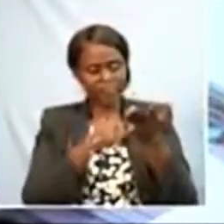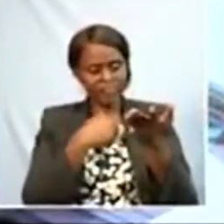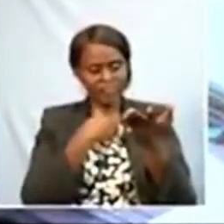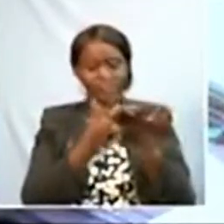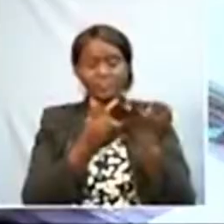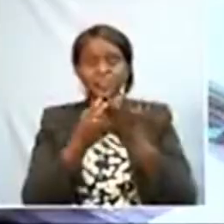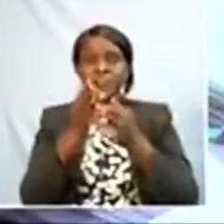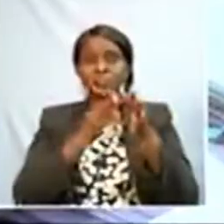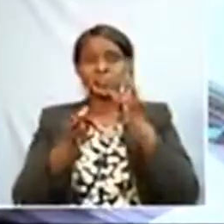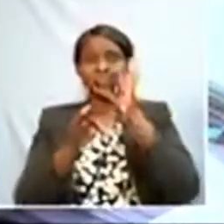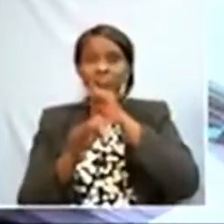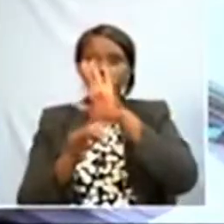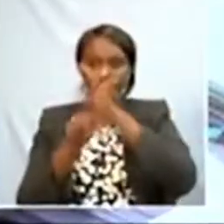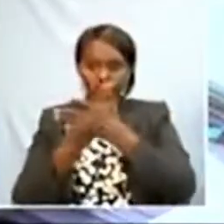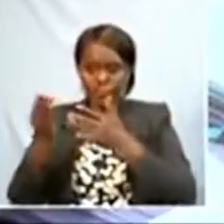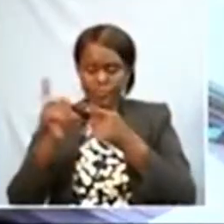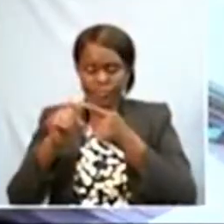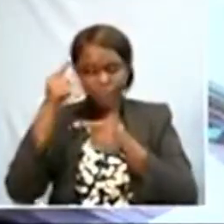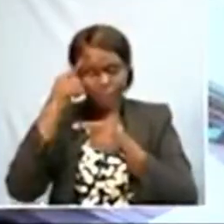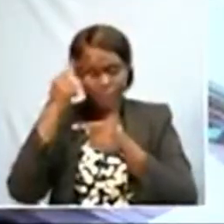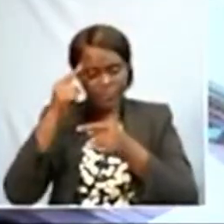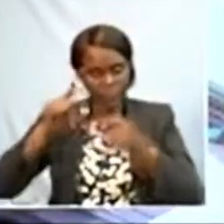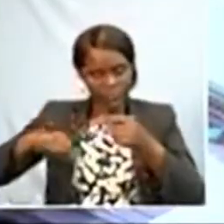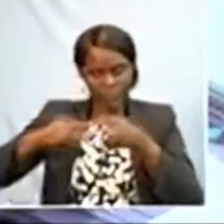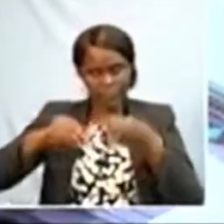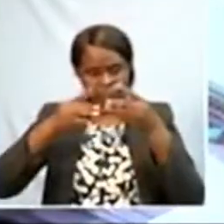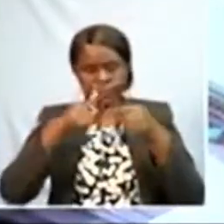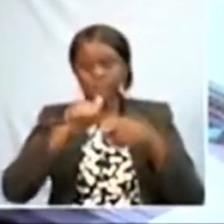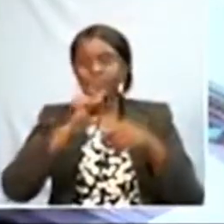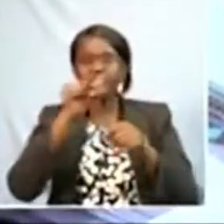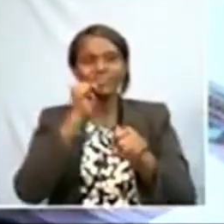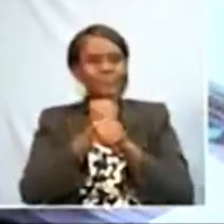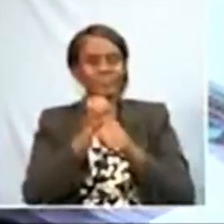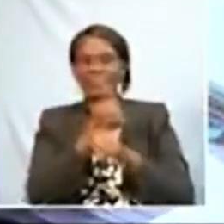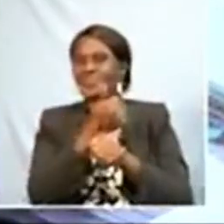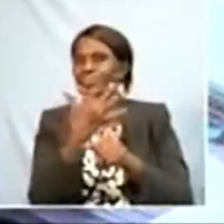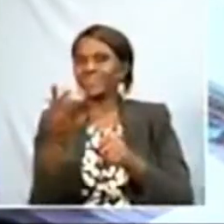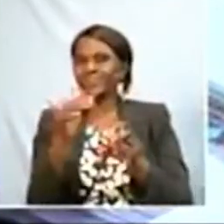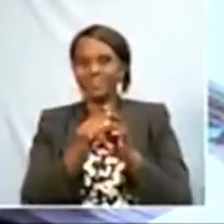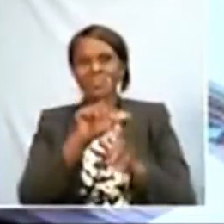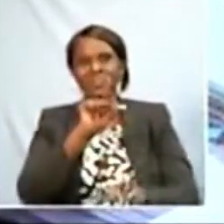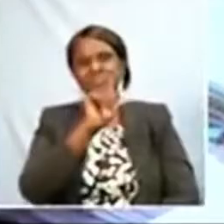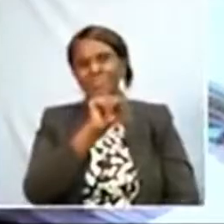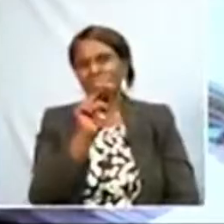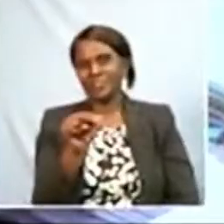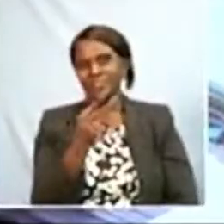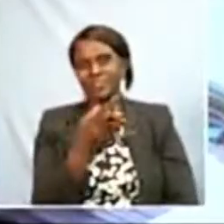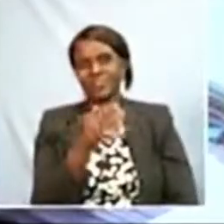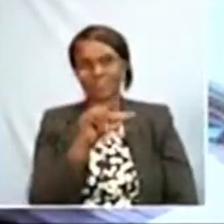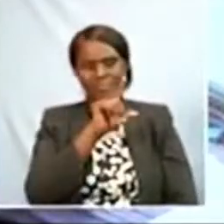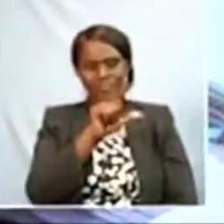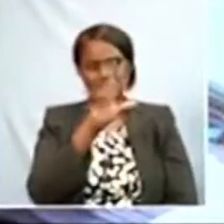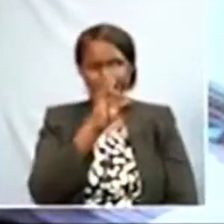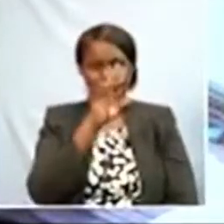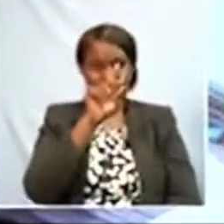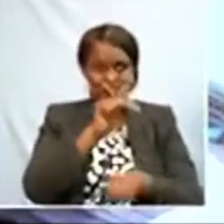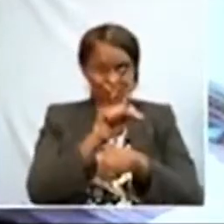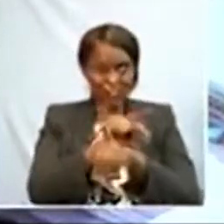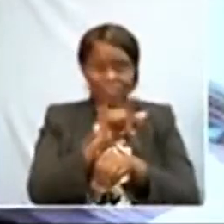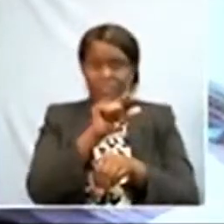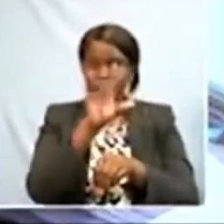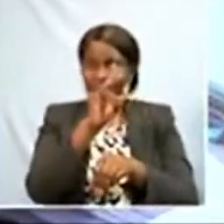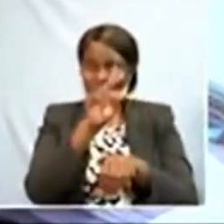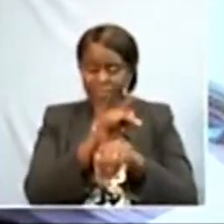have attributed your failures to government late release. That's why you could not do anything in 2022. 27 projects. Is it